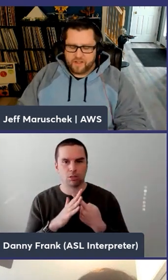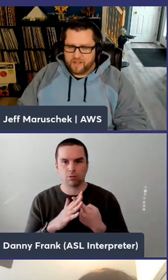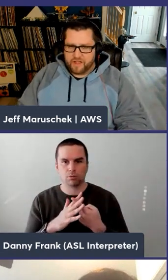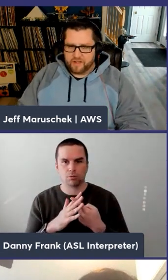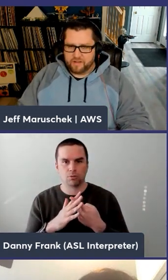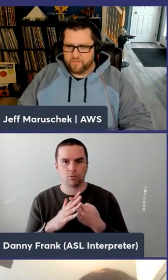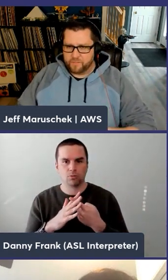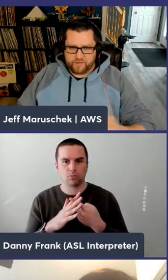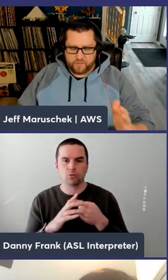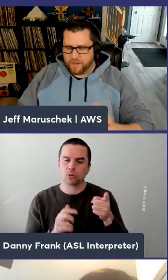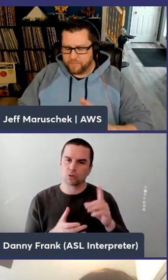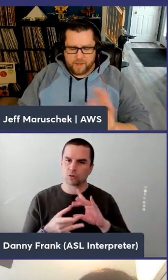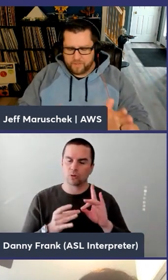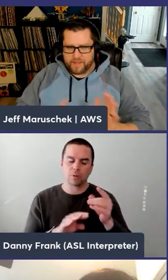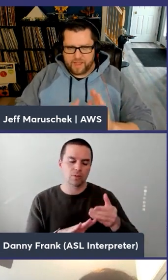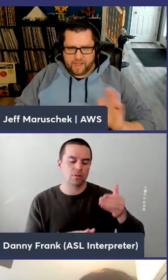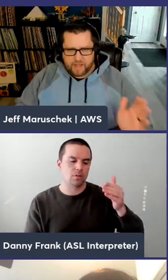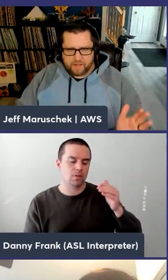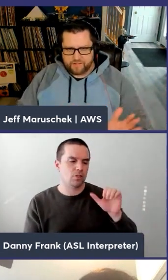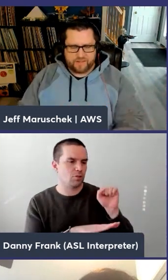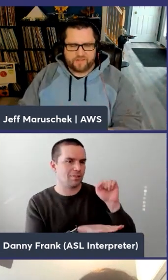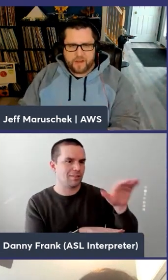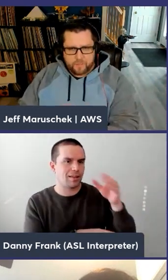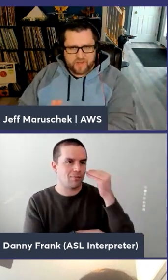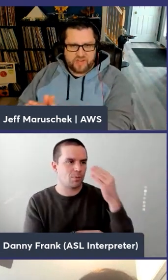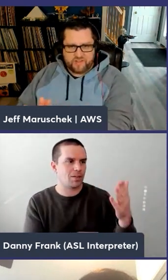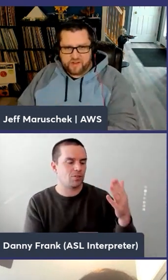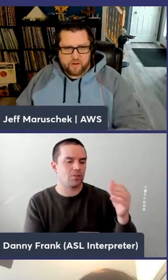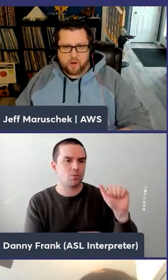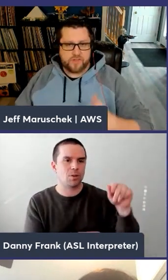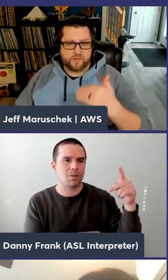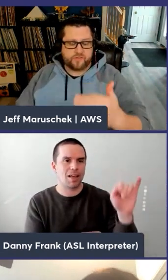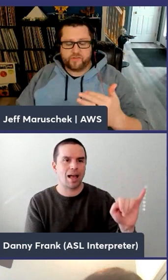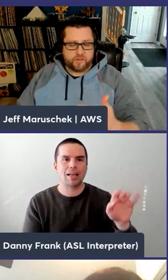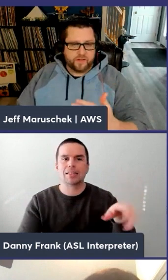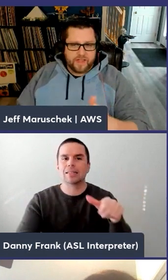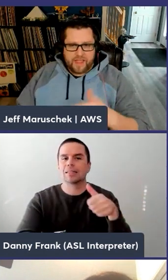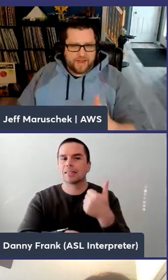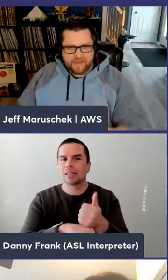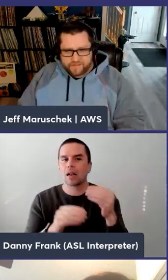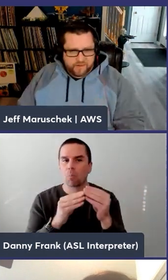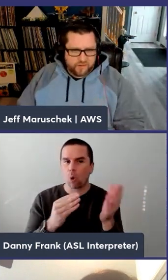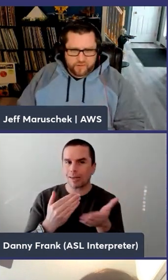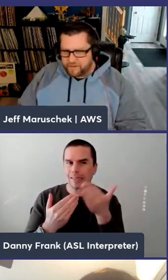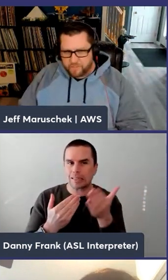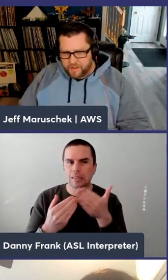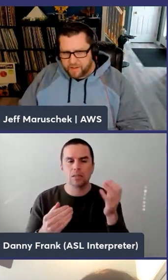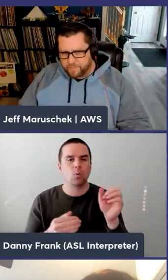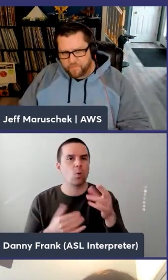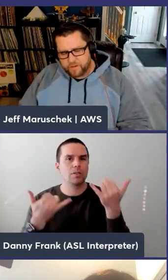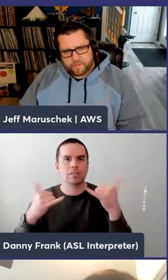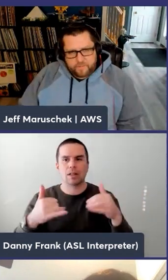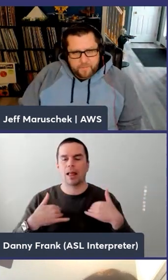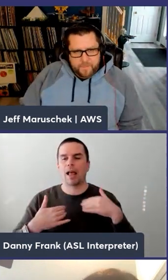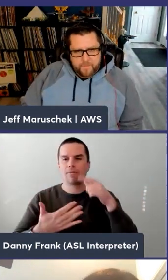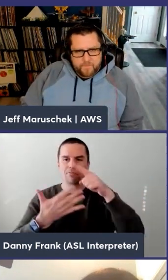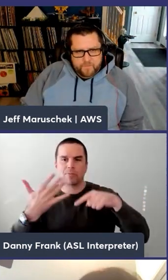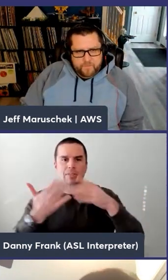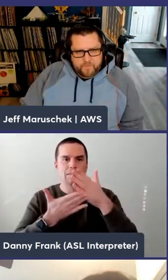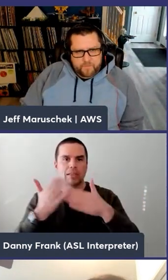send information to an API, but like, is the setup much easier? Are there Yeah. still any decisions you need to make up